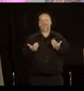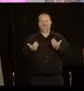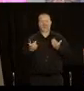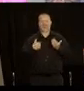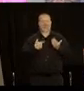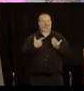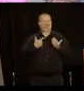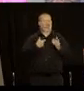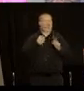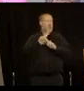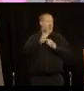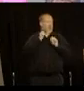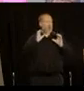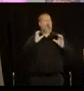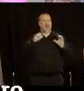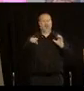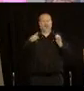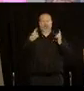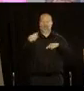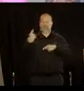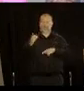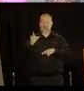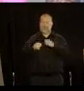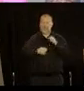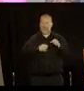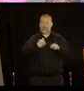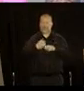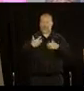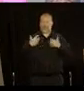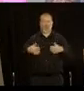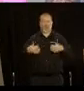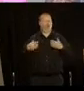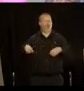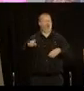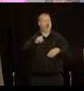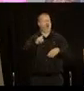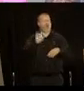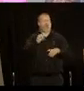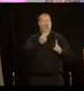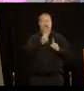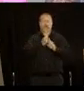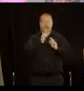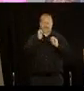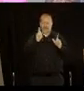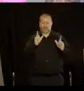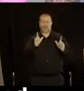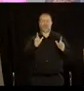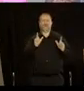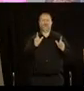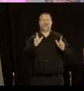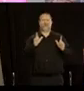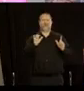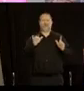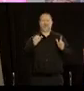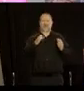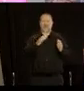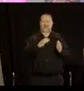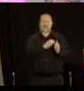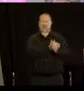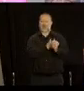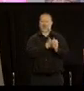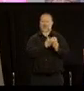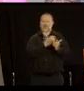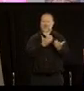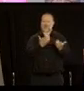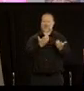I'm blown away that this has been happening for 25 years. And I'm also blown away by the power